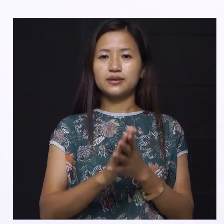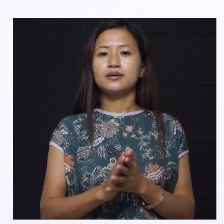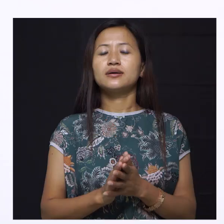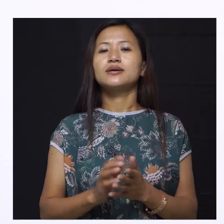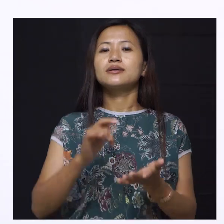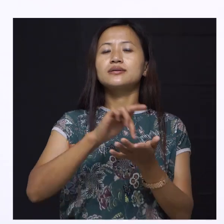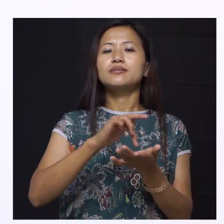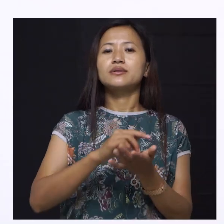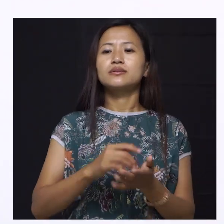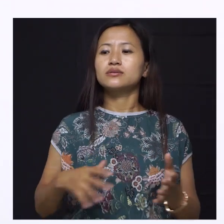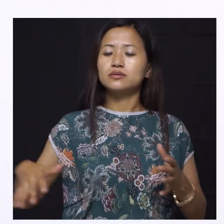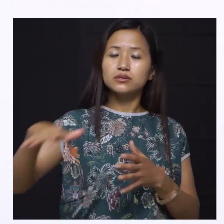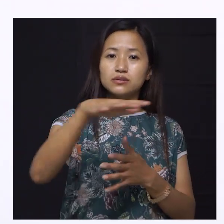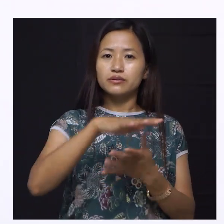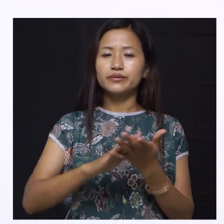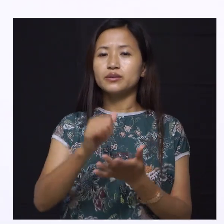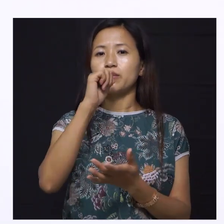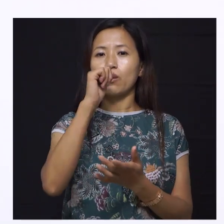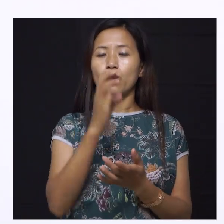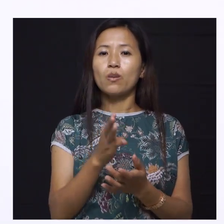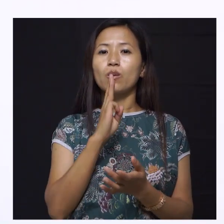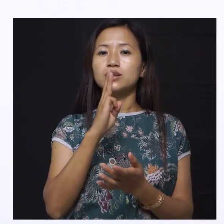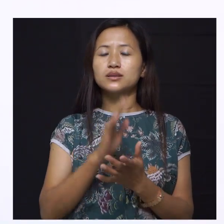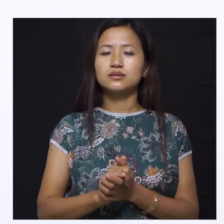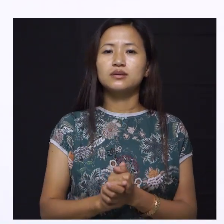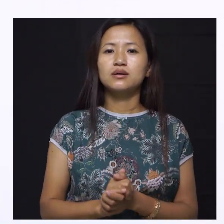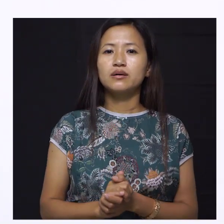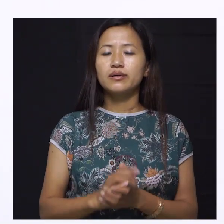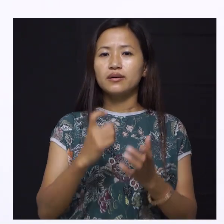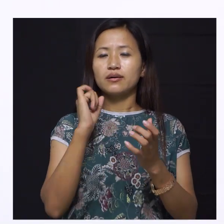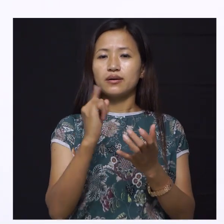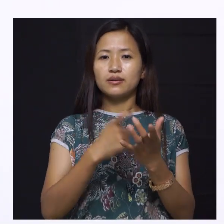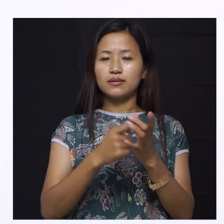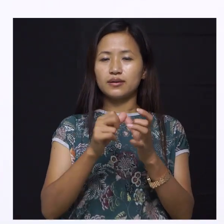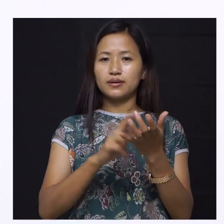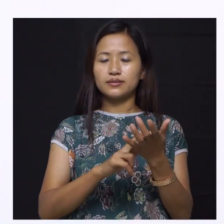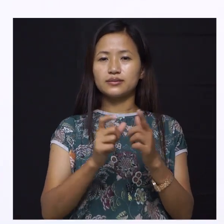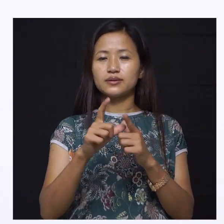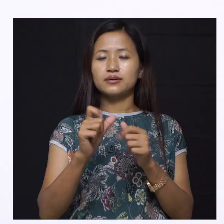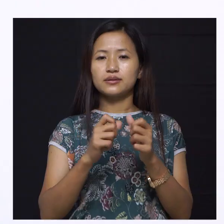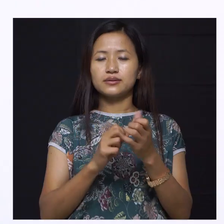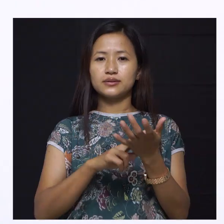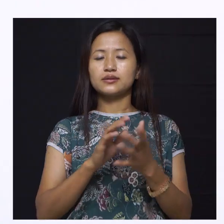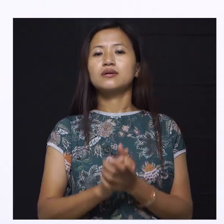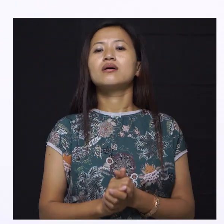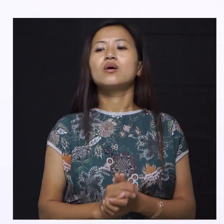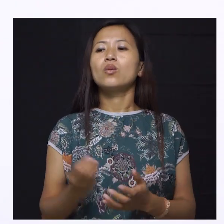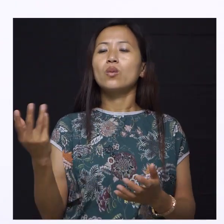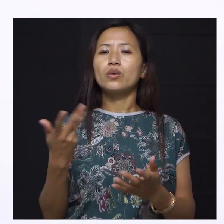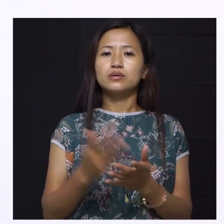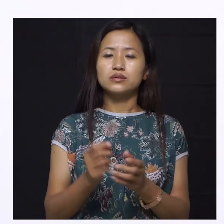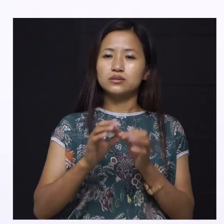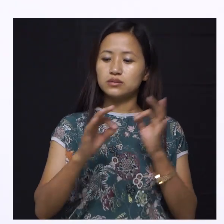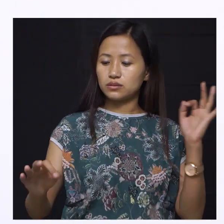is a place surrounded by water, right? And so Arran is the place where this story will be based on, okay?